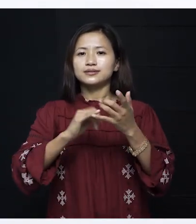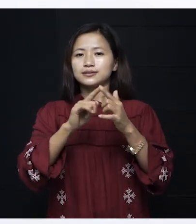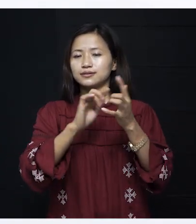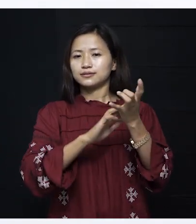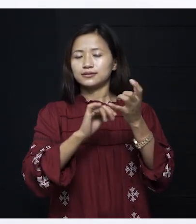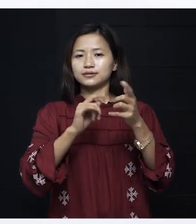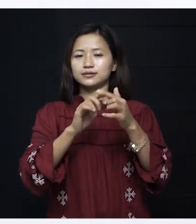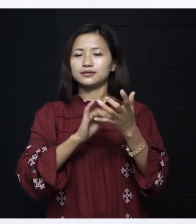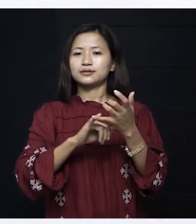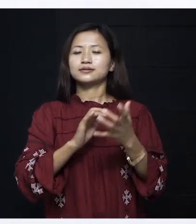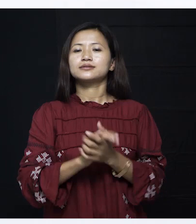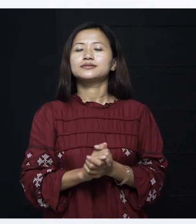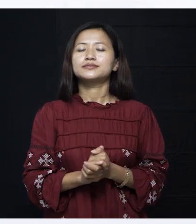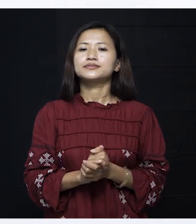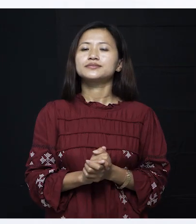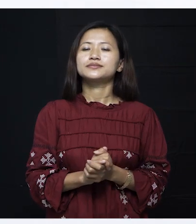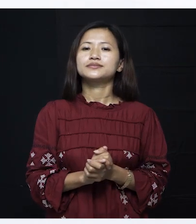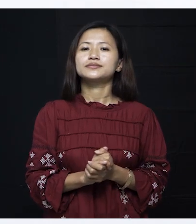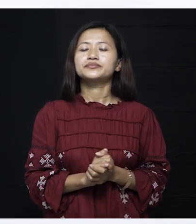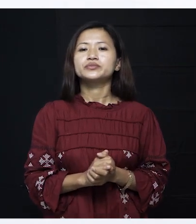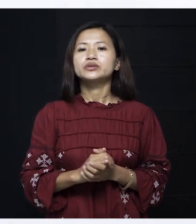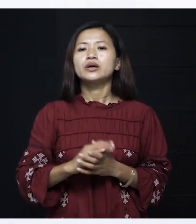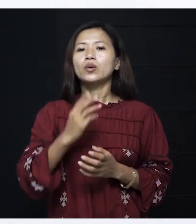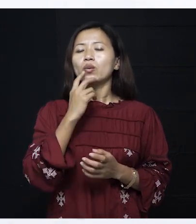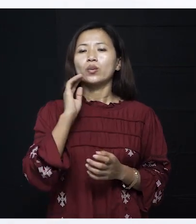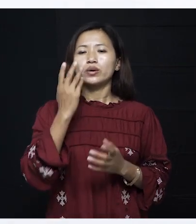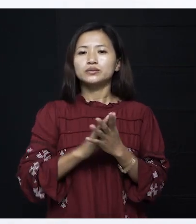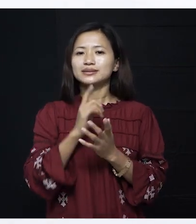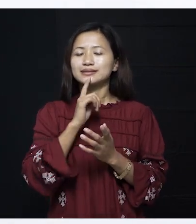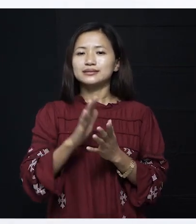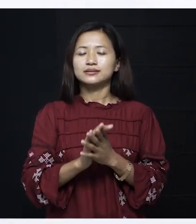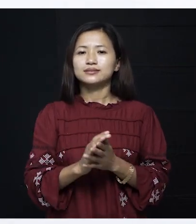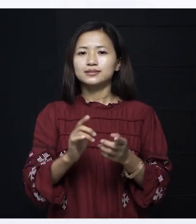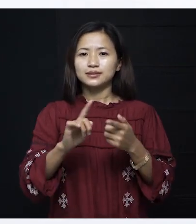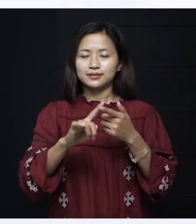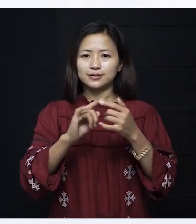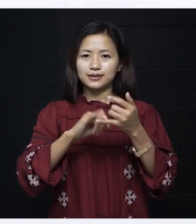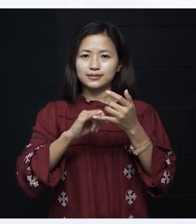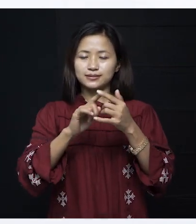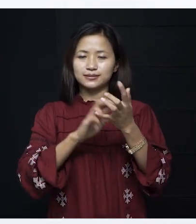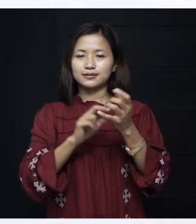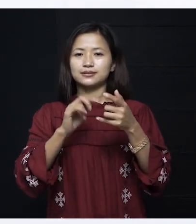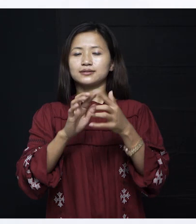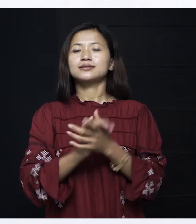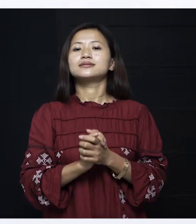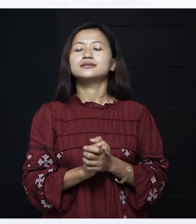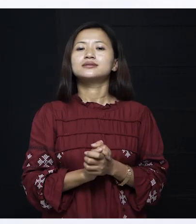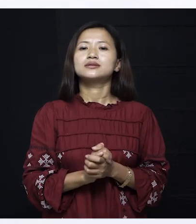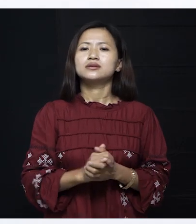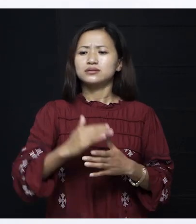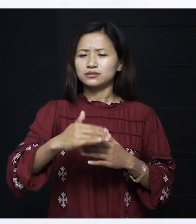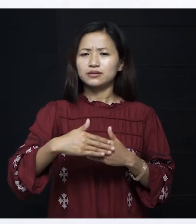okay? Census. Now, when we say census, okay? Census means this is